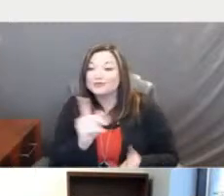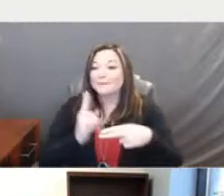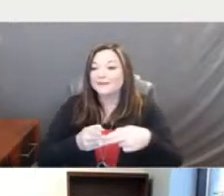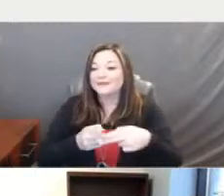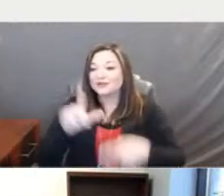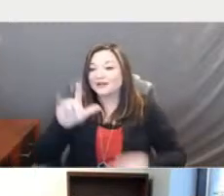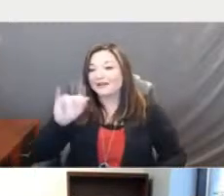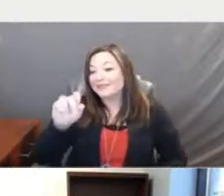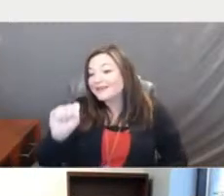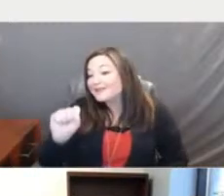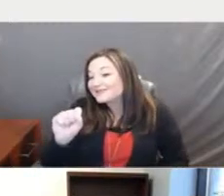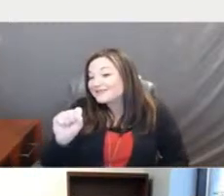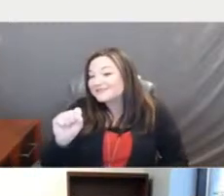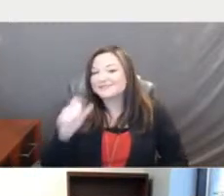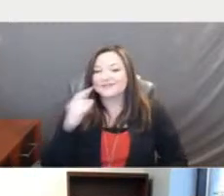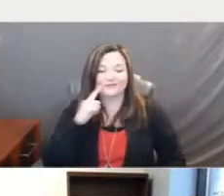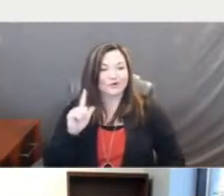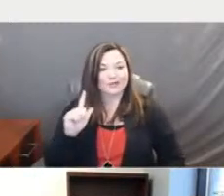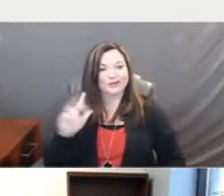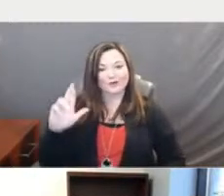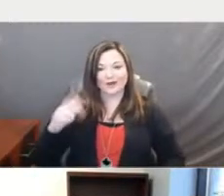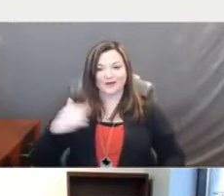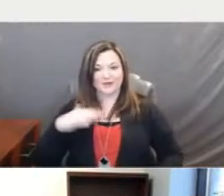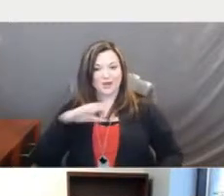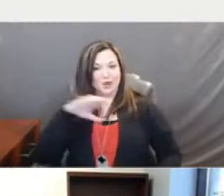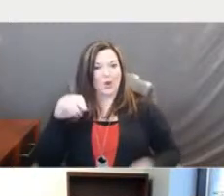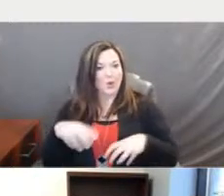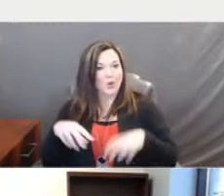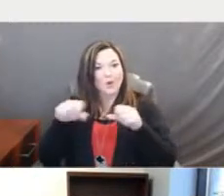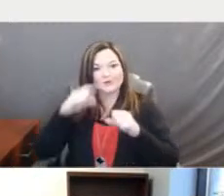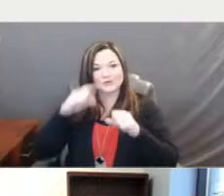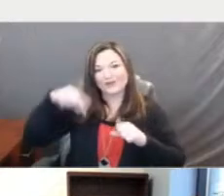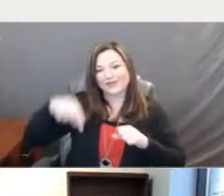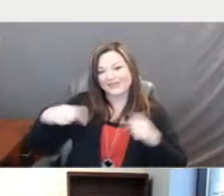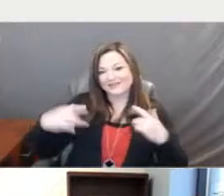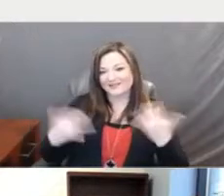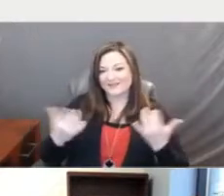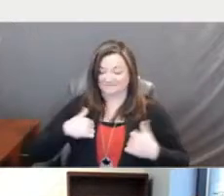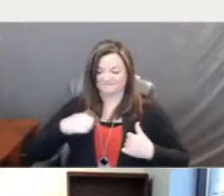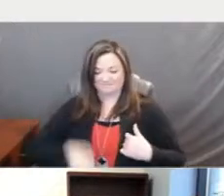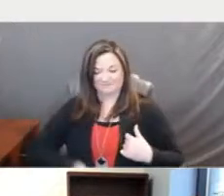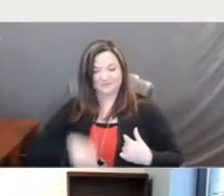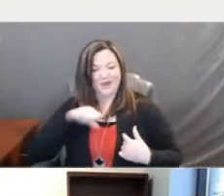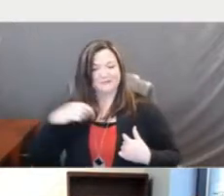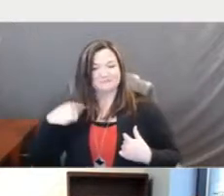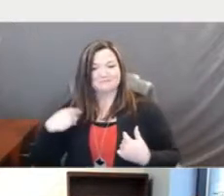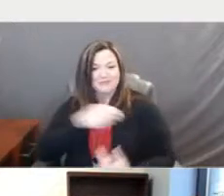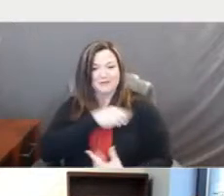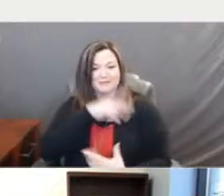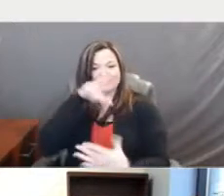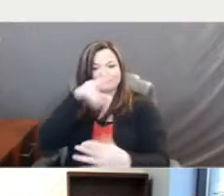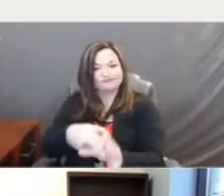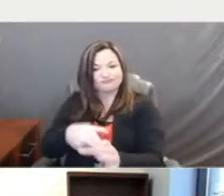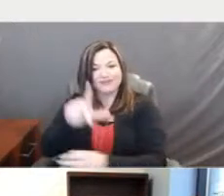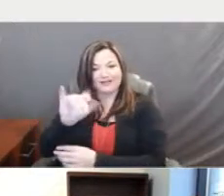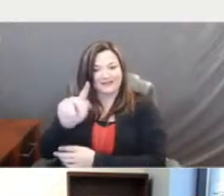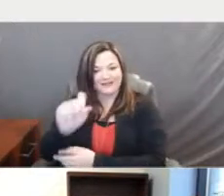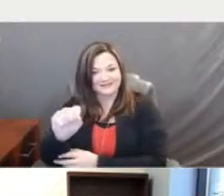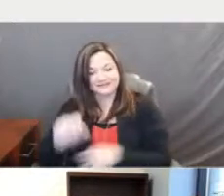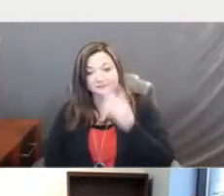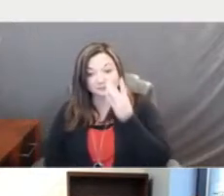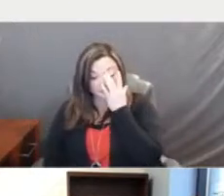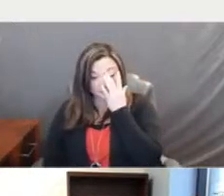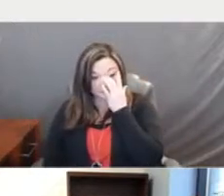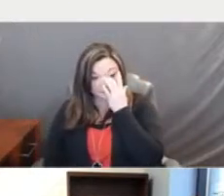Incorporated. As being a co-host of this event, I'm a proud member. So I echo your sentiments. And I